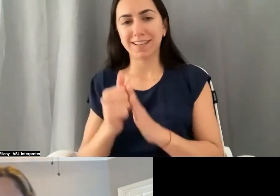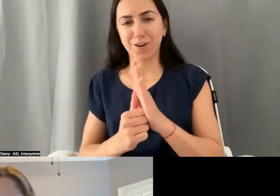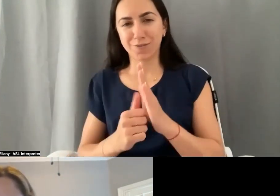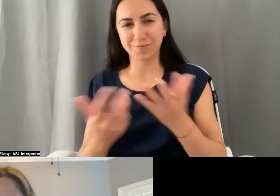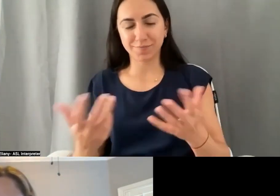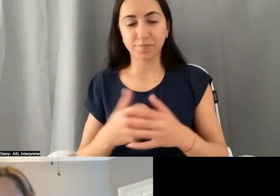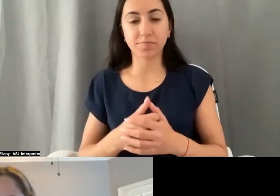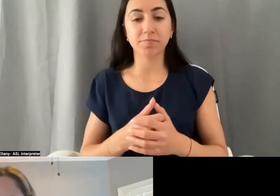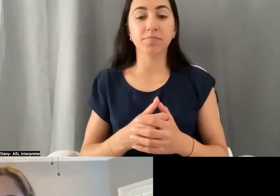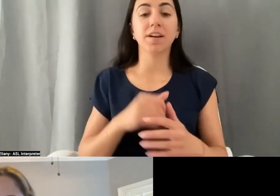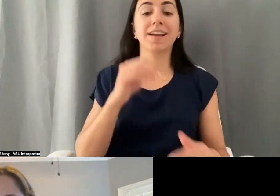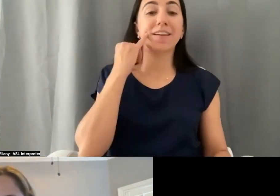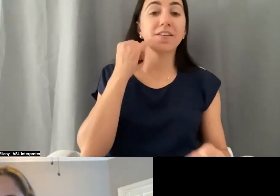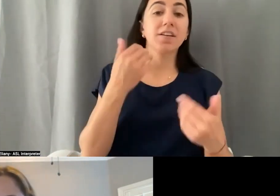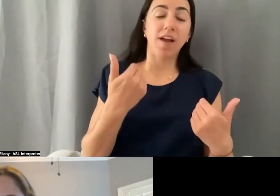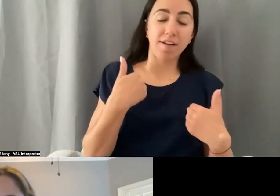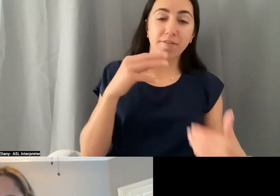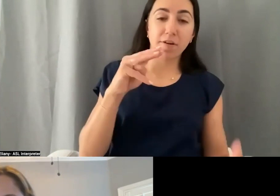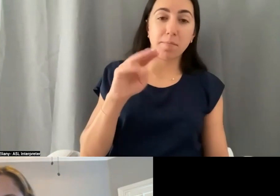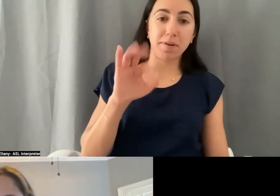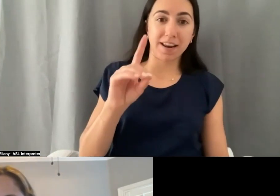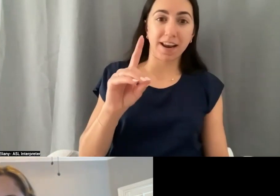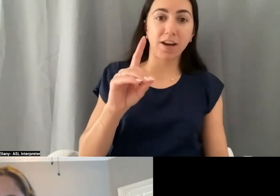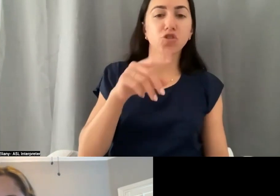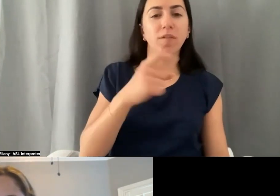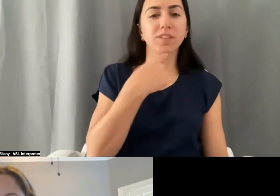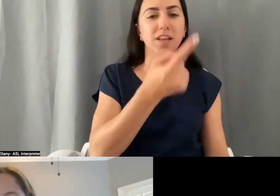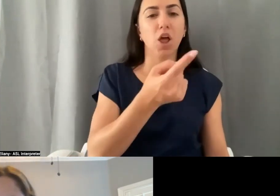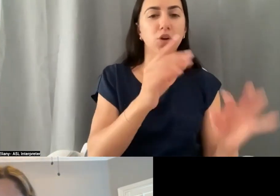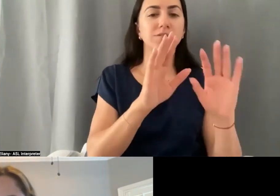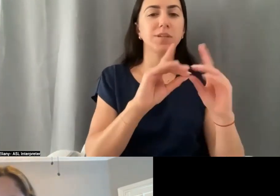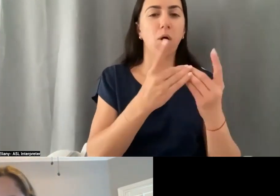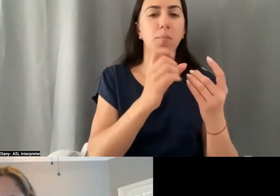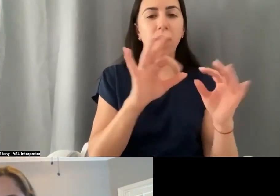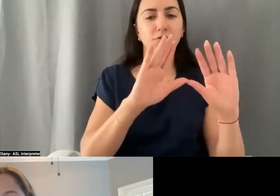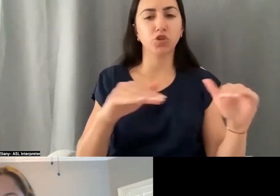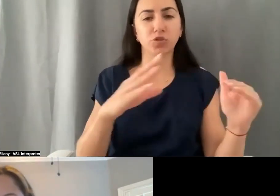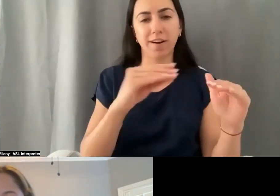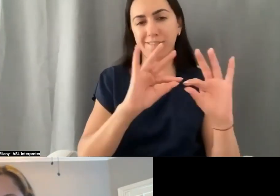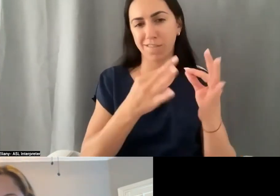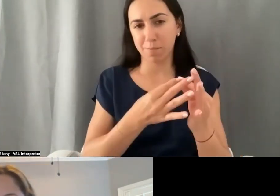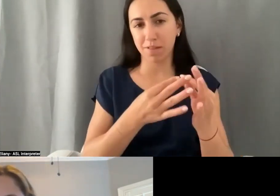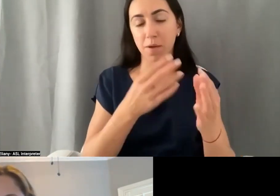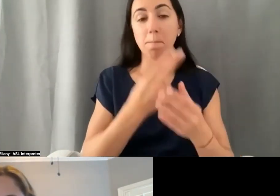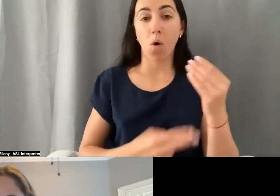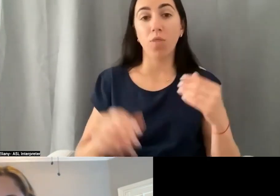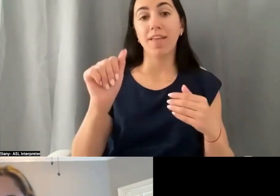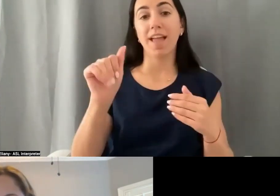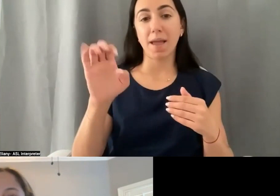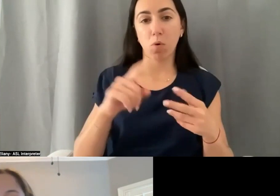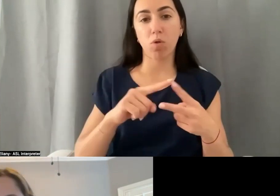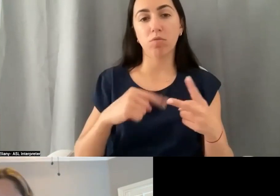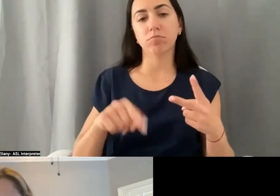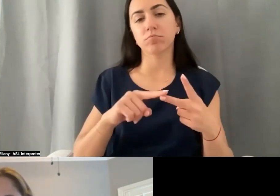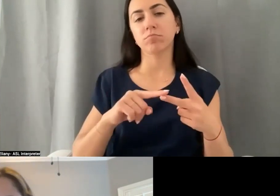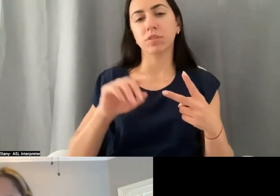getting Medicaid, you've got to report to the Department of Children and Families, both the ABLE account and the special needs